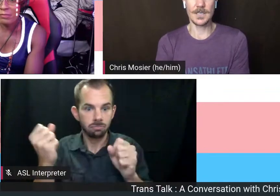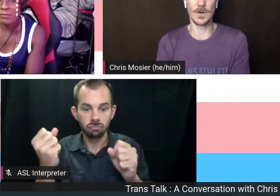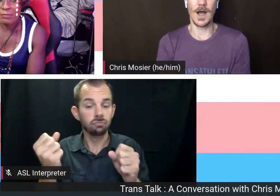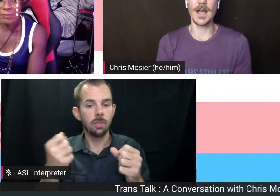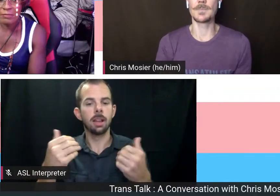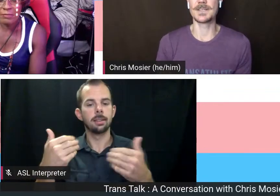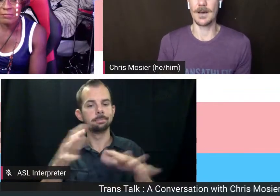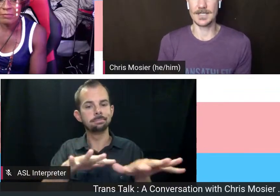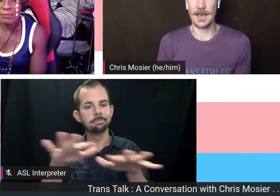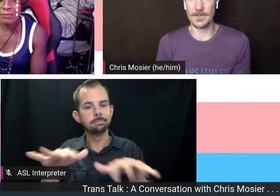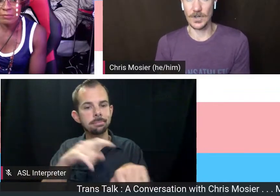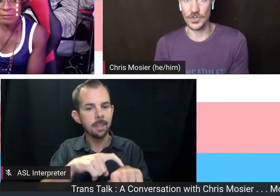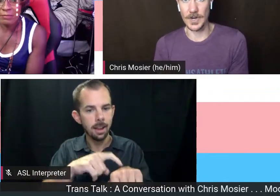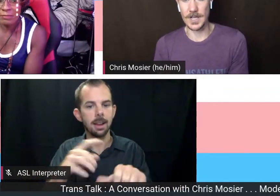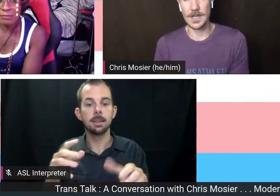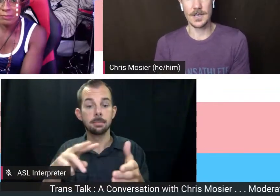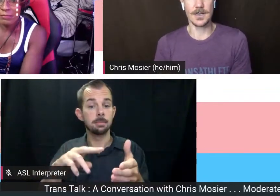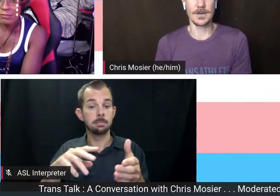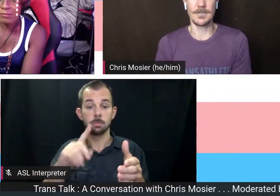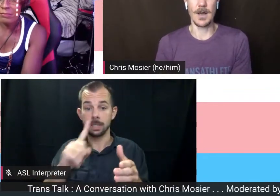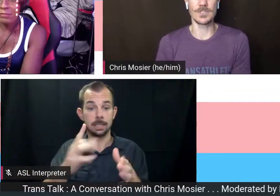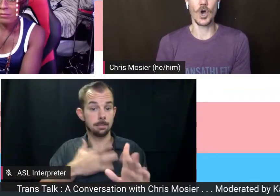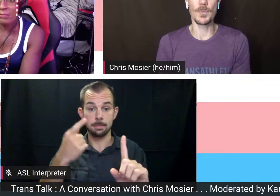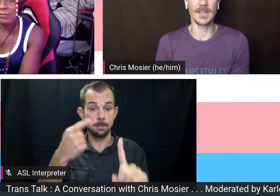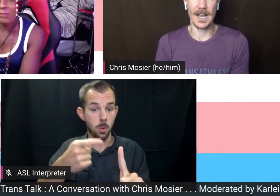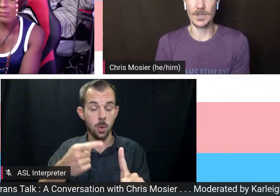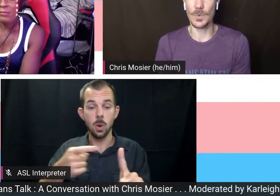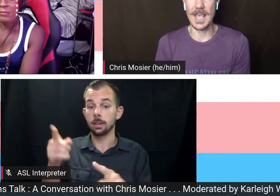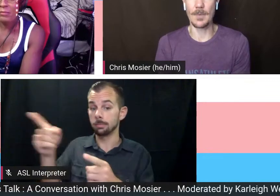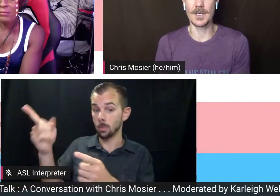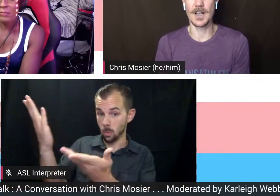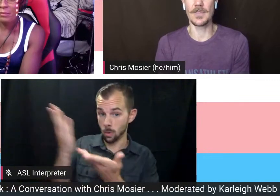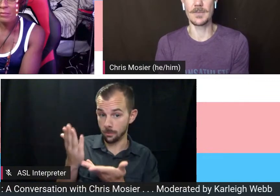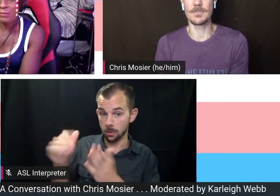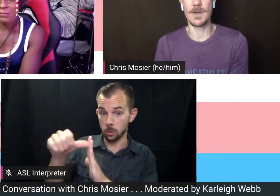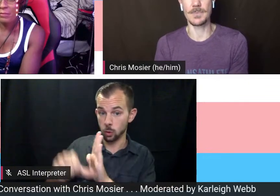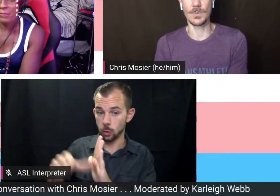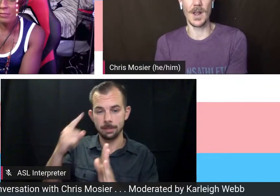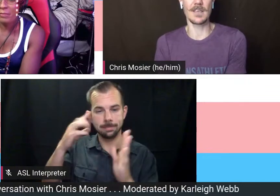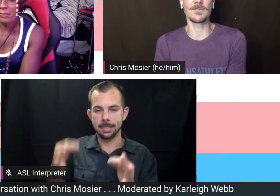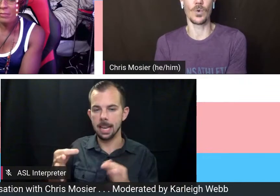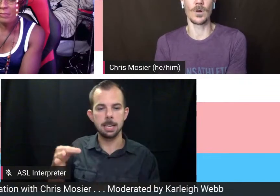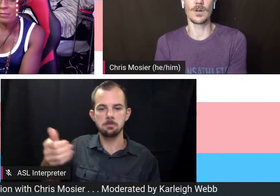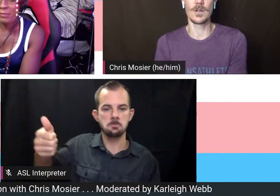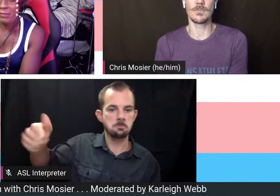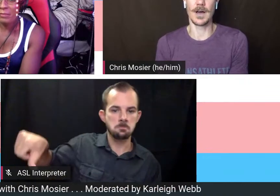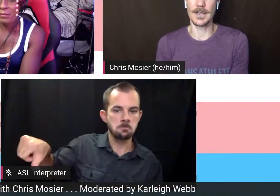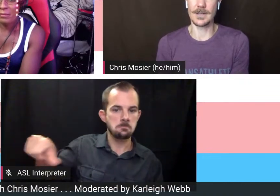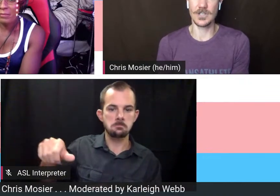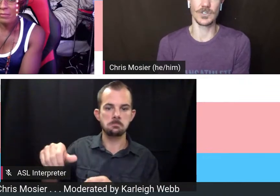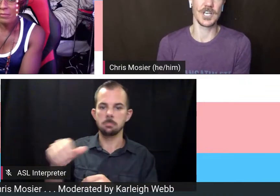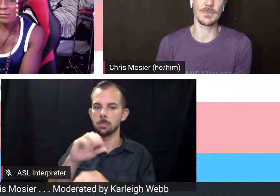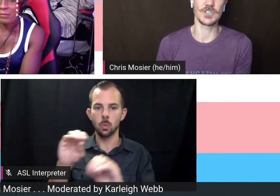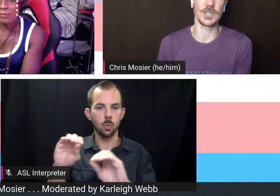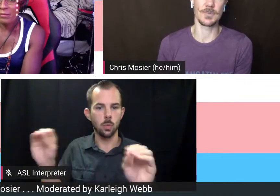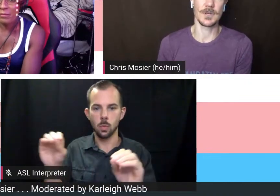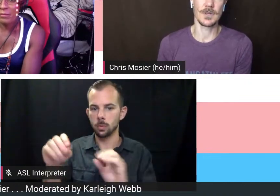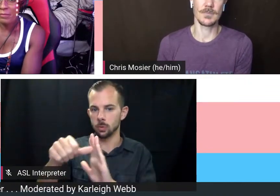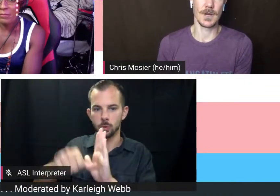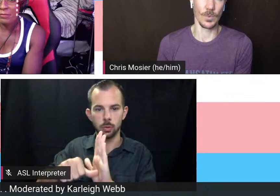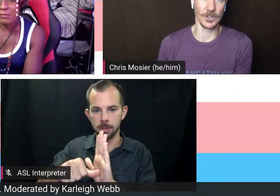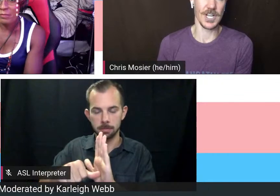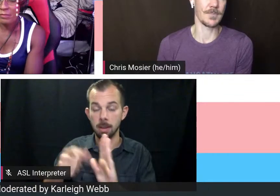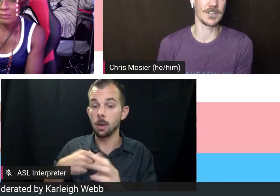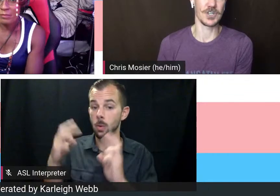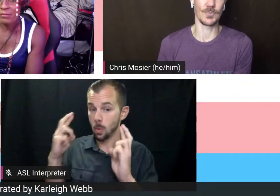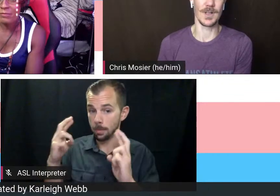basically, I opted not to have surgery. I was hoping that I could rehab it and then be ready for my national championship,